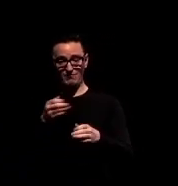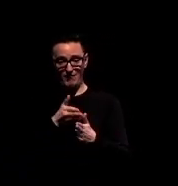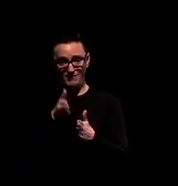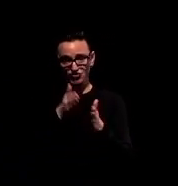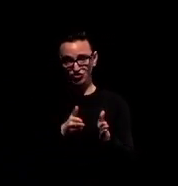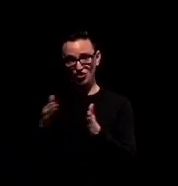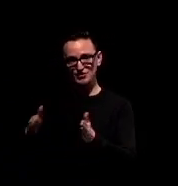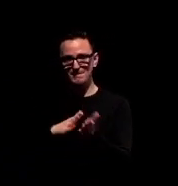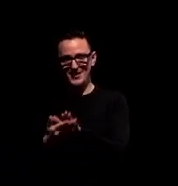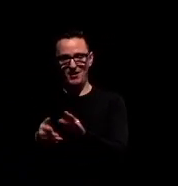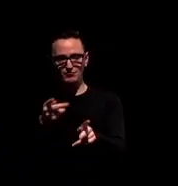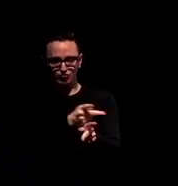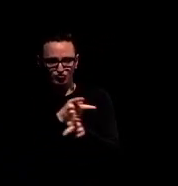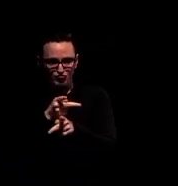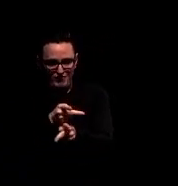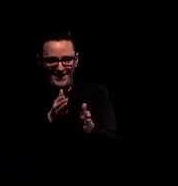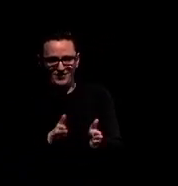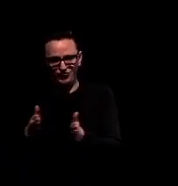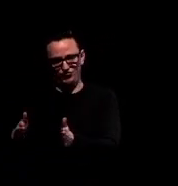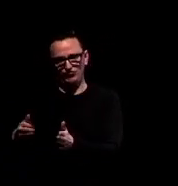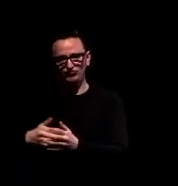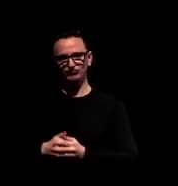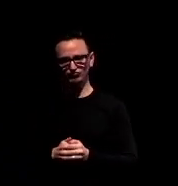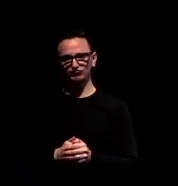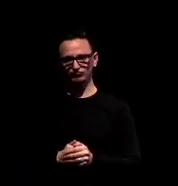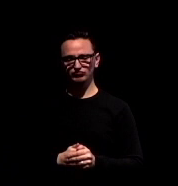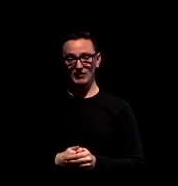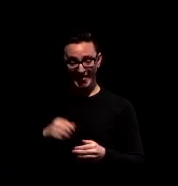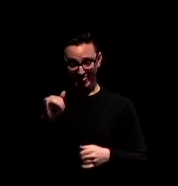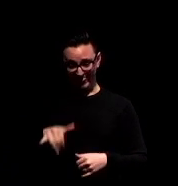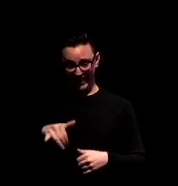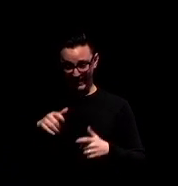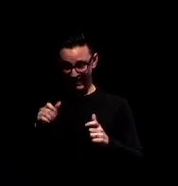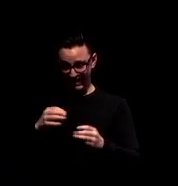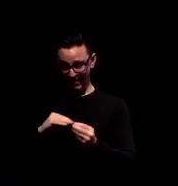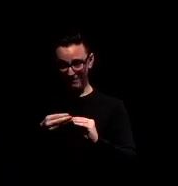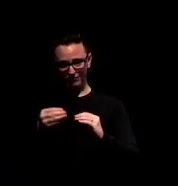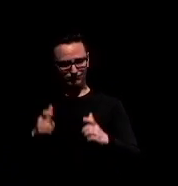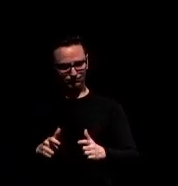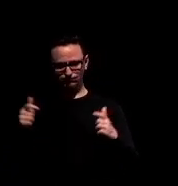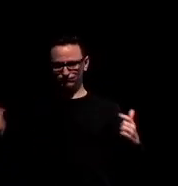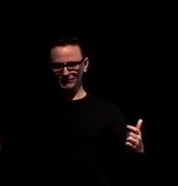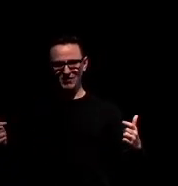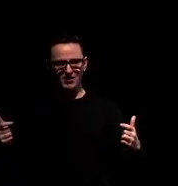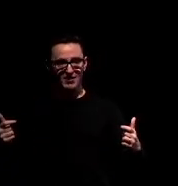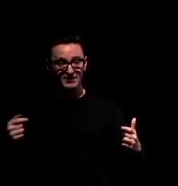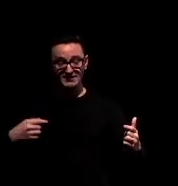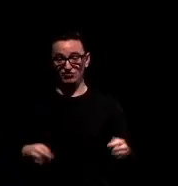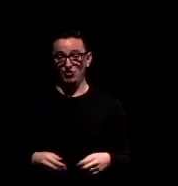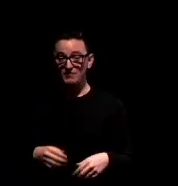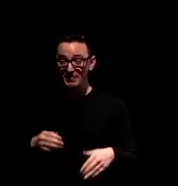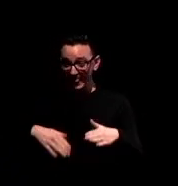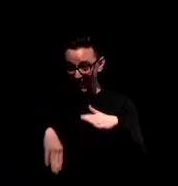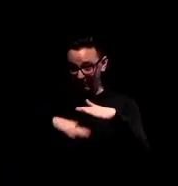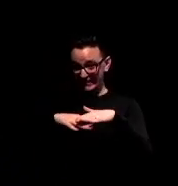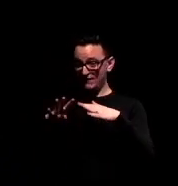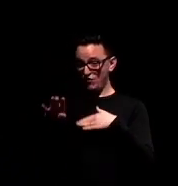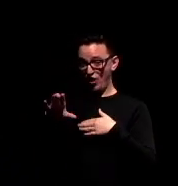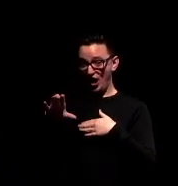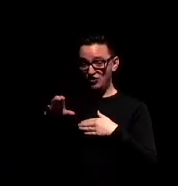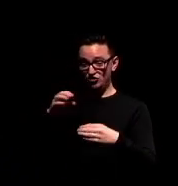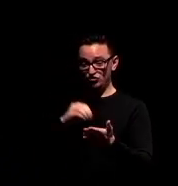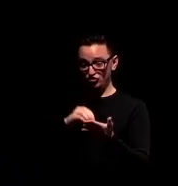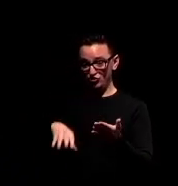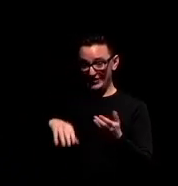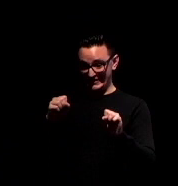that data a few weeks ago, and I was thrilled because I think that's a huge number. And what they think is that at least 400 students then will be able to find someone from